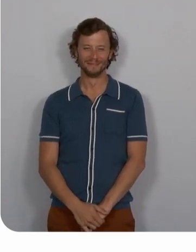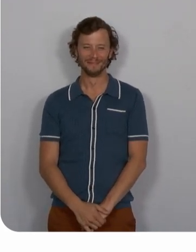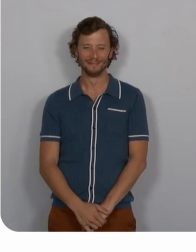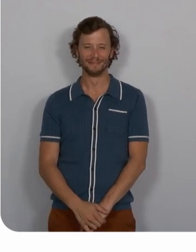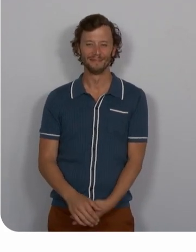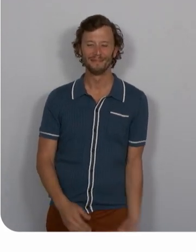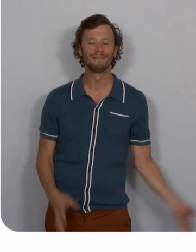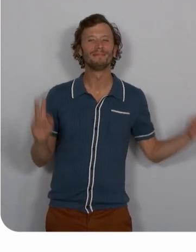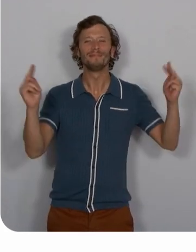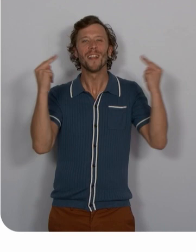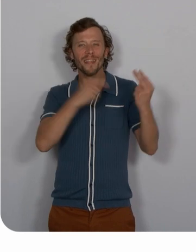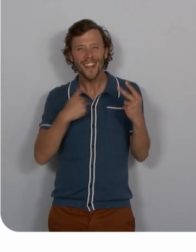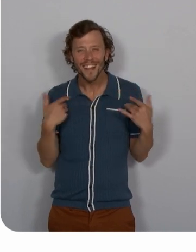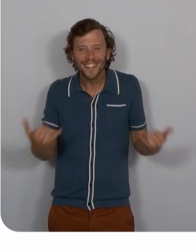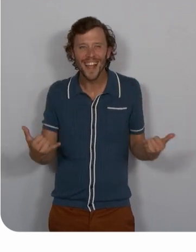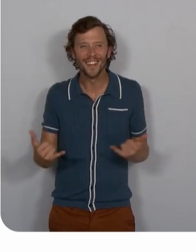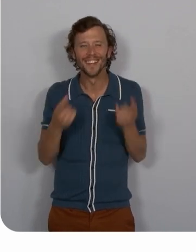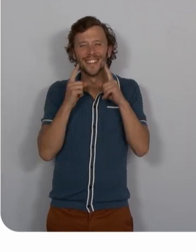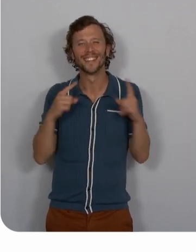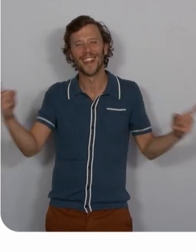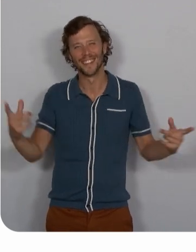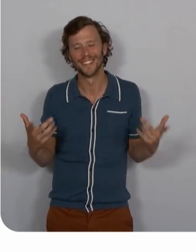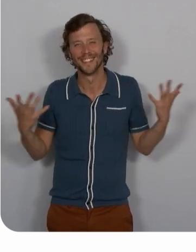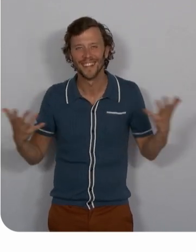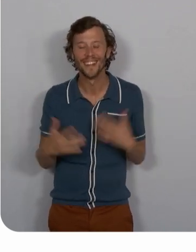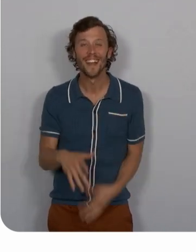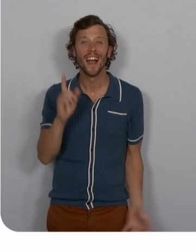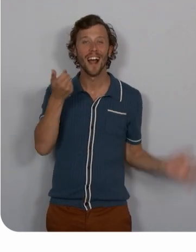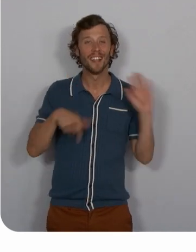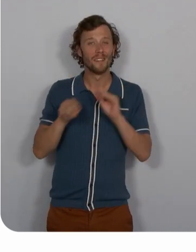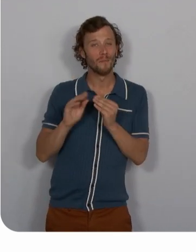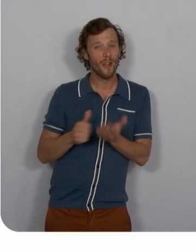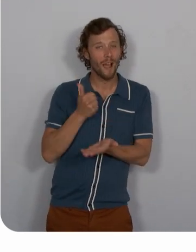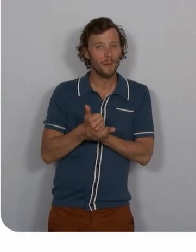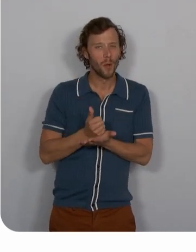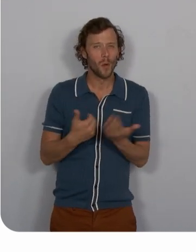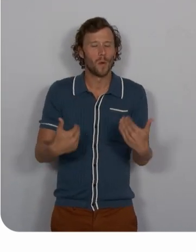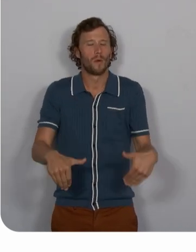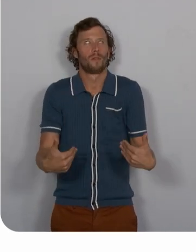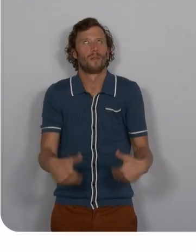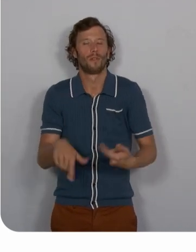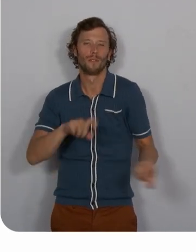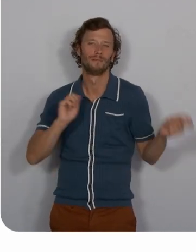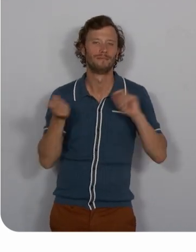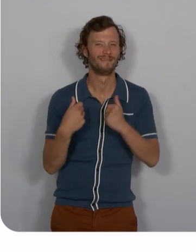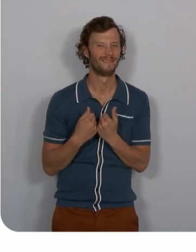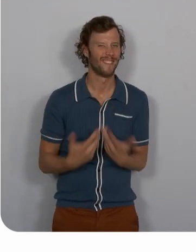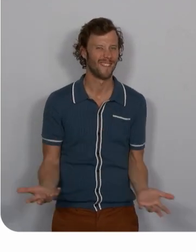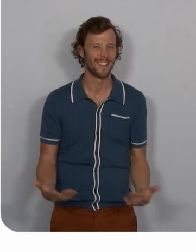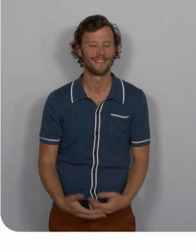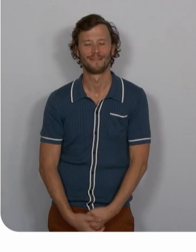Look at us now! Success. A little extra help goes a long way.